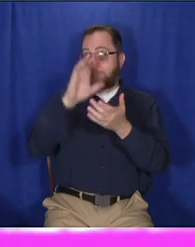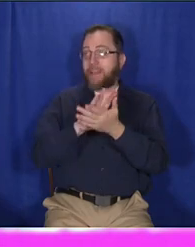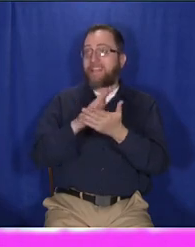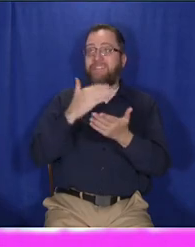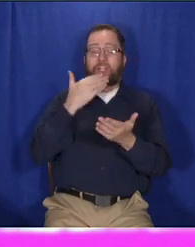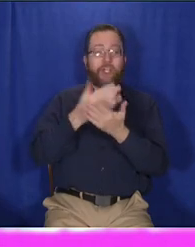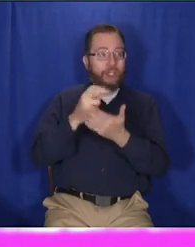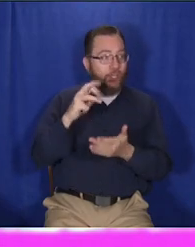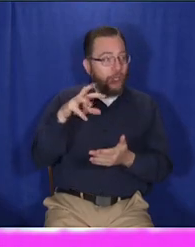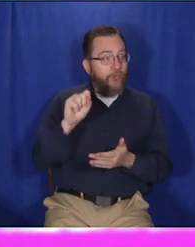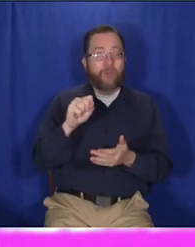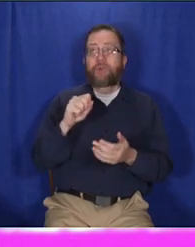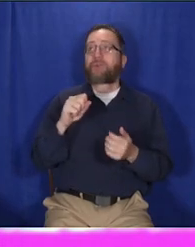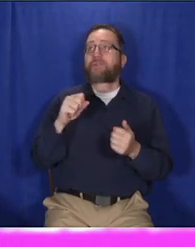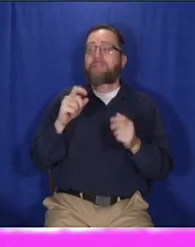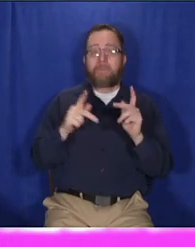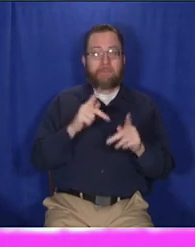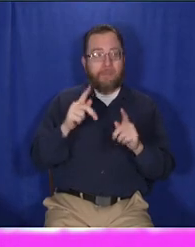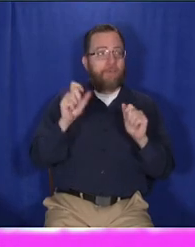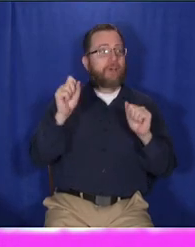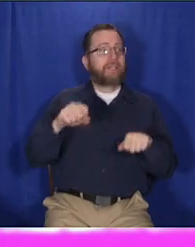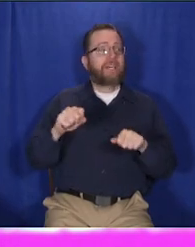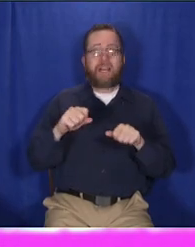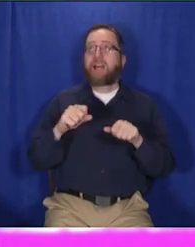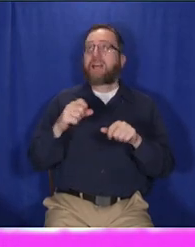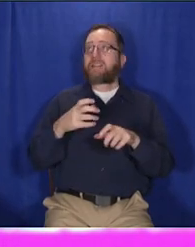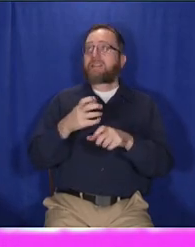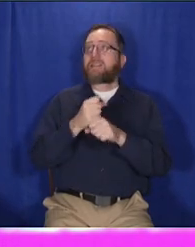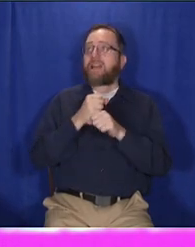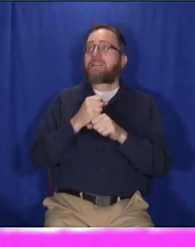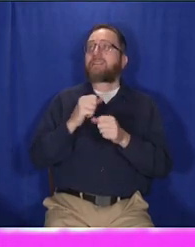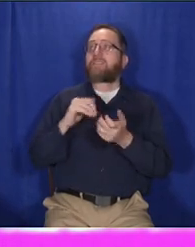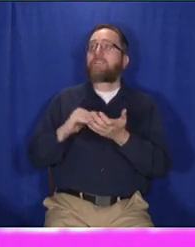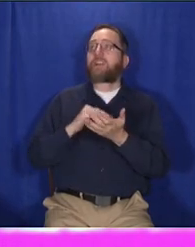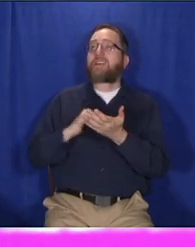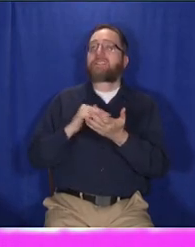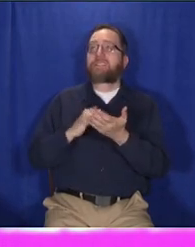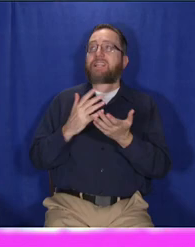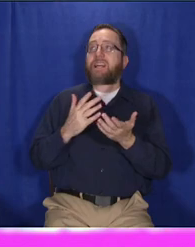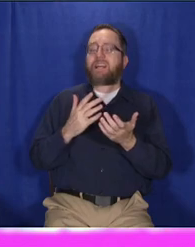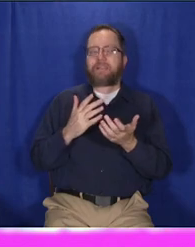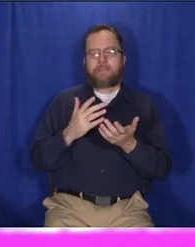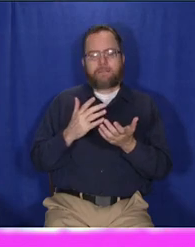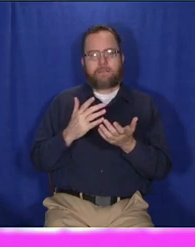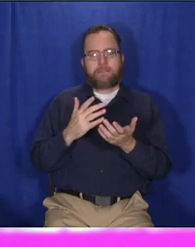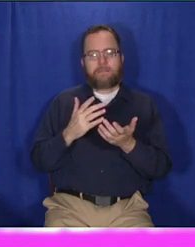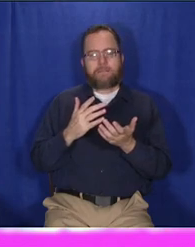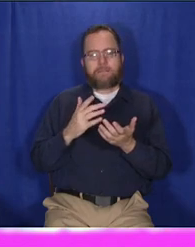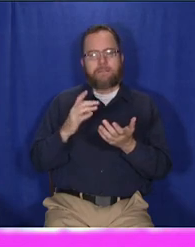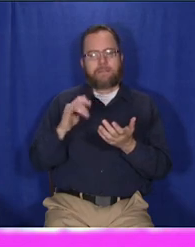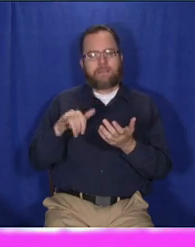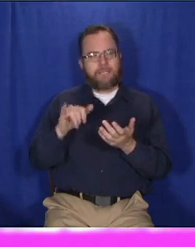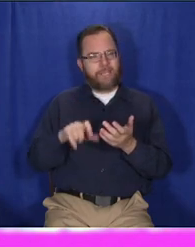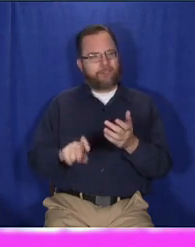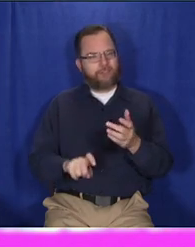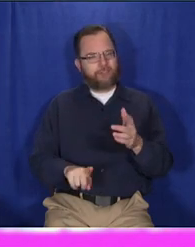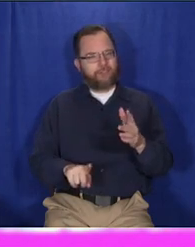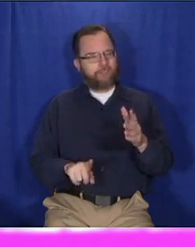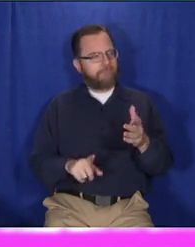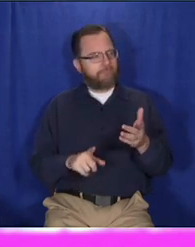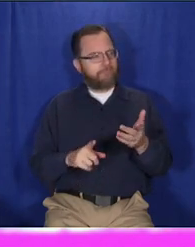people to be reconciled to him and forgiven of their sin, then that should show up in our generosity.